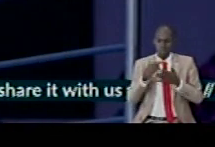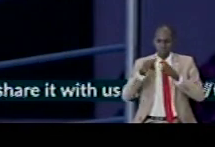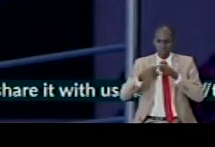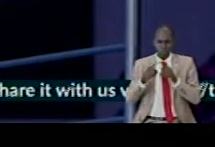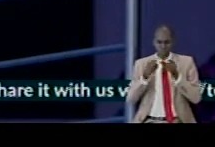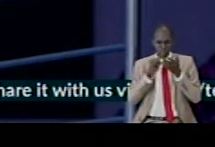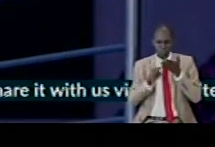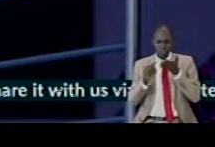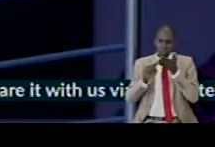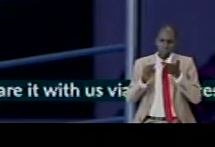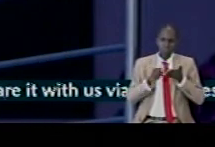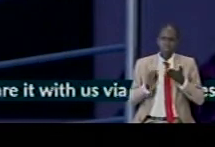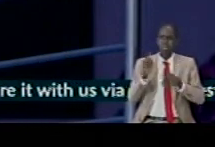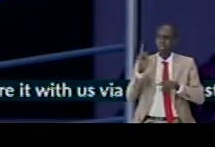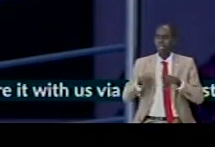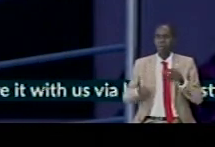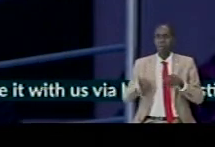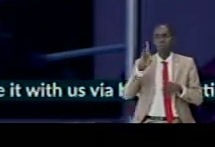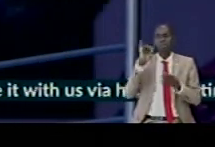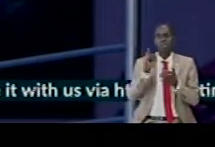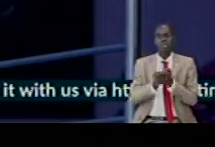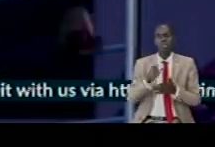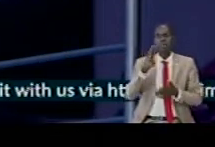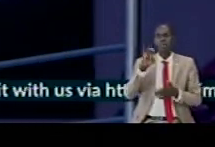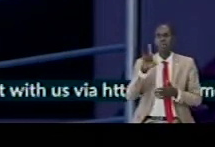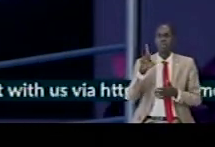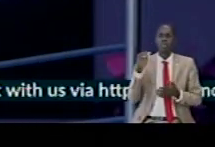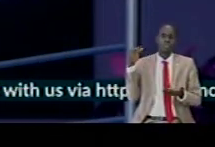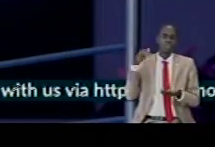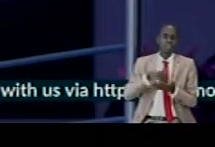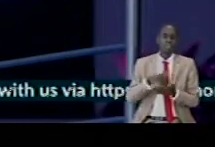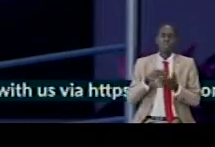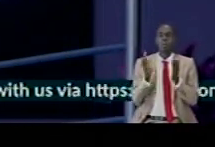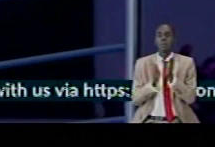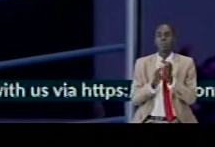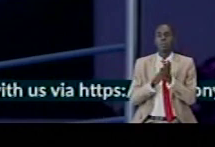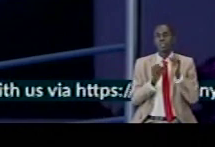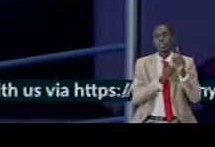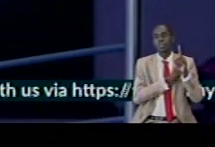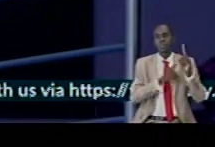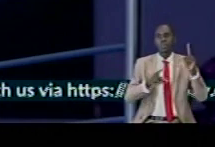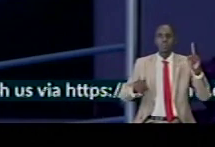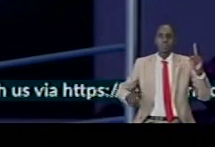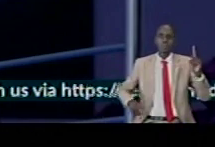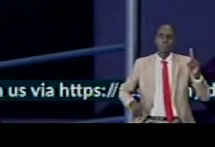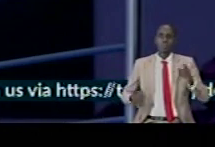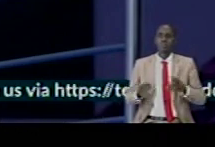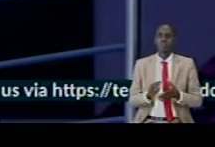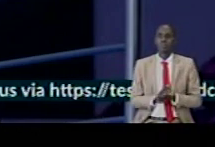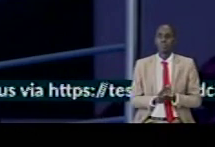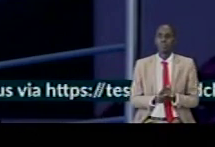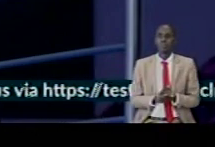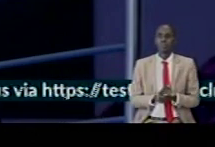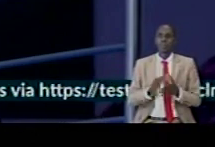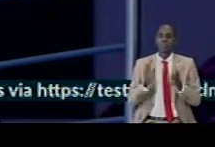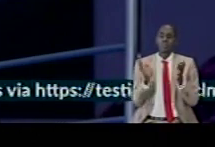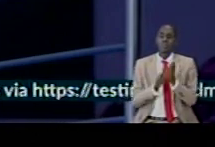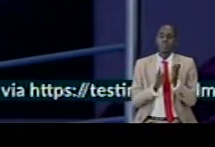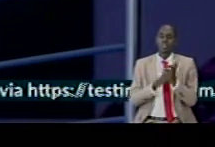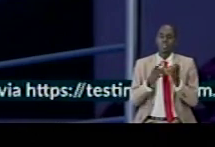I checked. I could not find the boy again. Praise the Lord. Hallelujah. Praise the